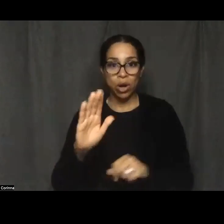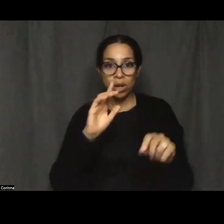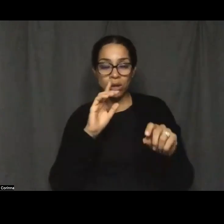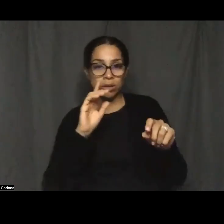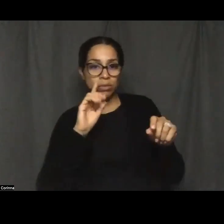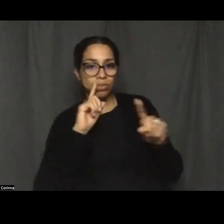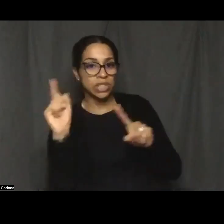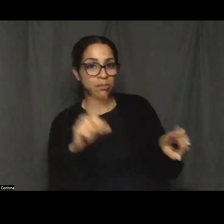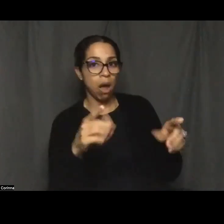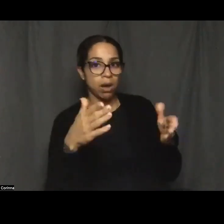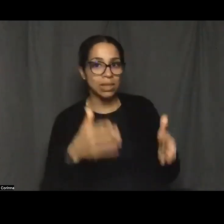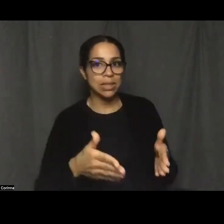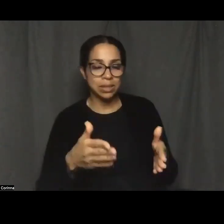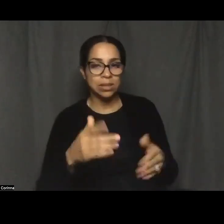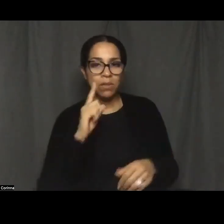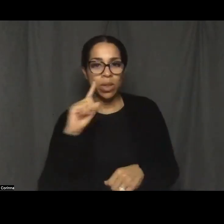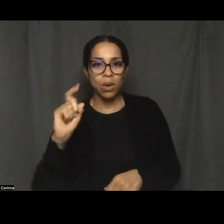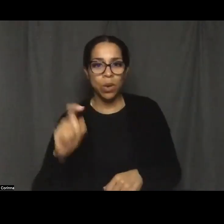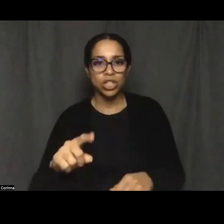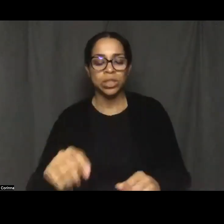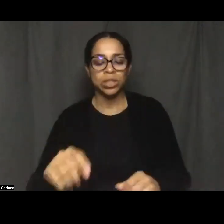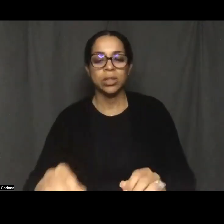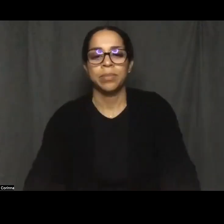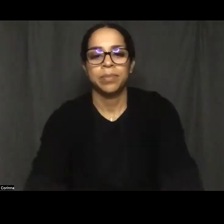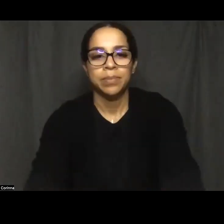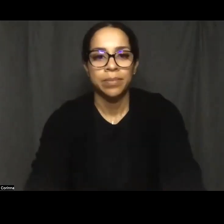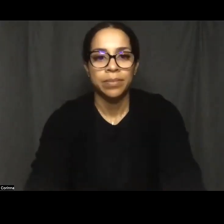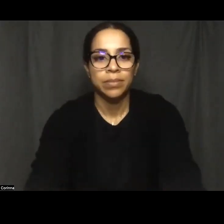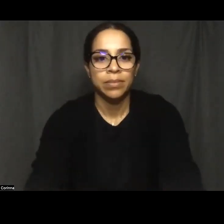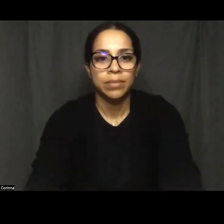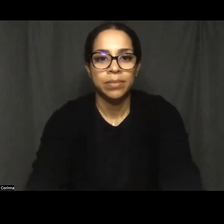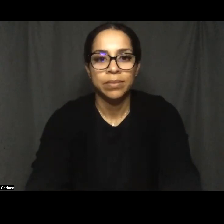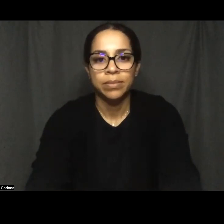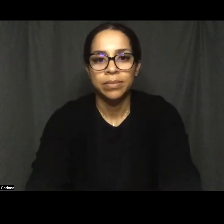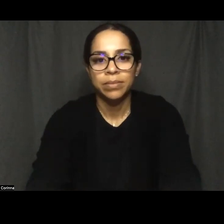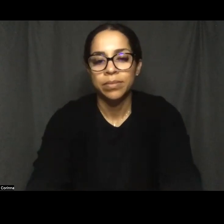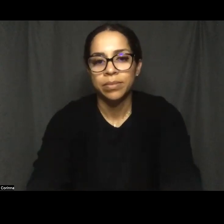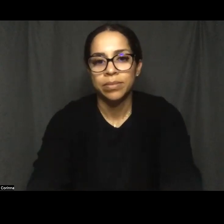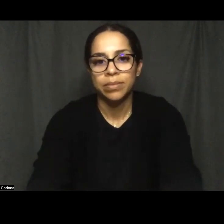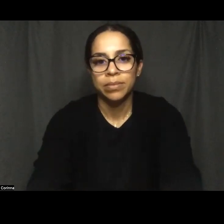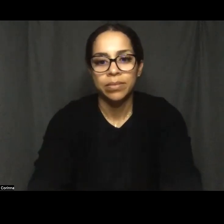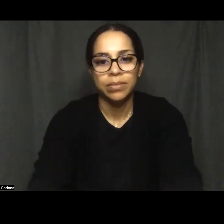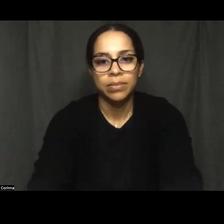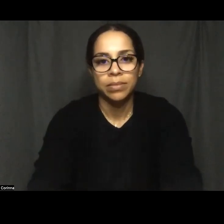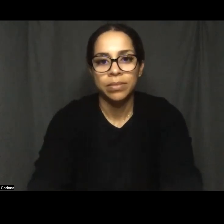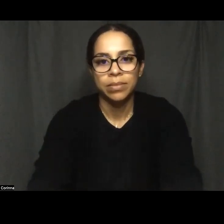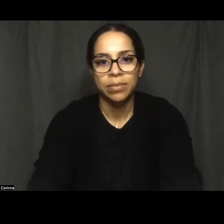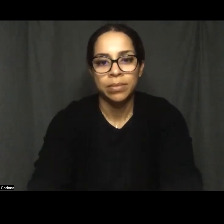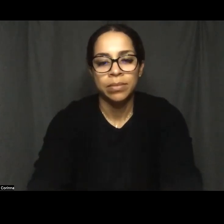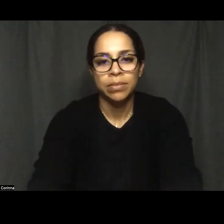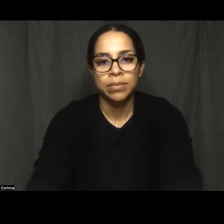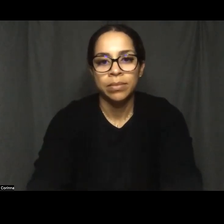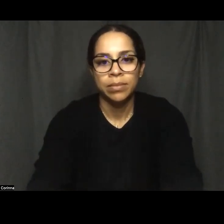on the question, do you have any insight on the extent to which, there's